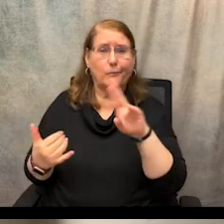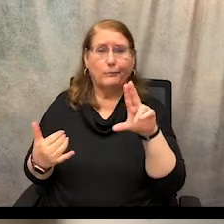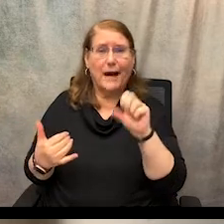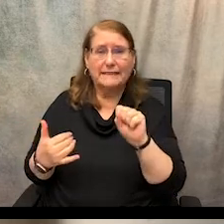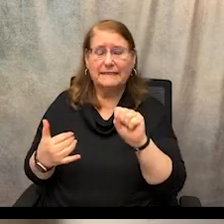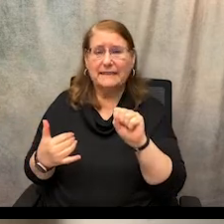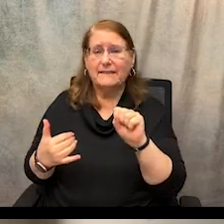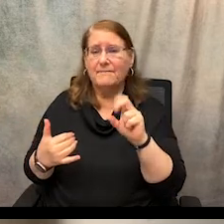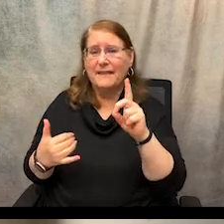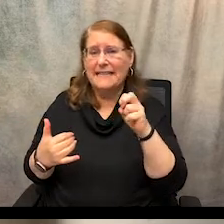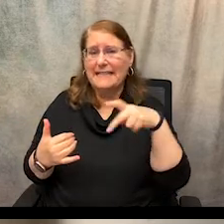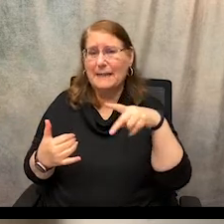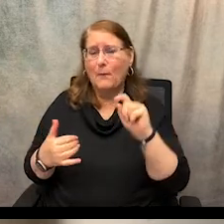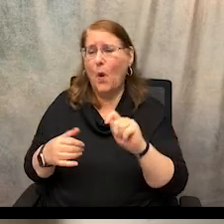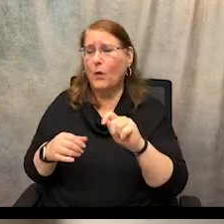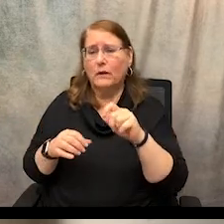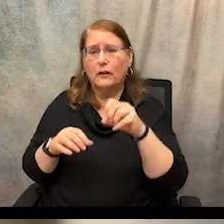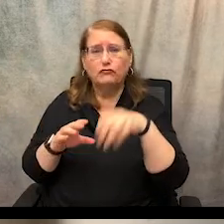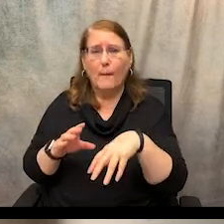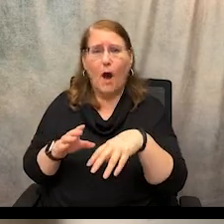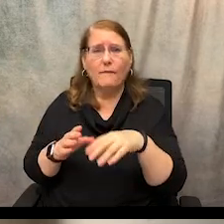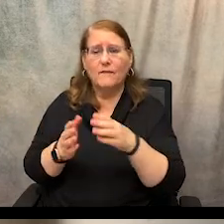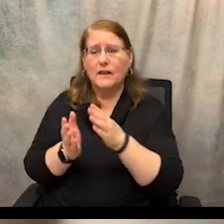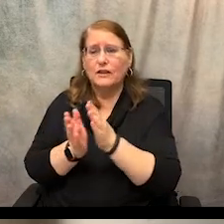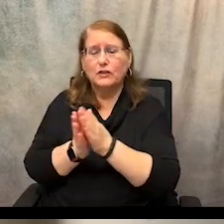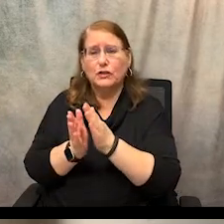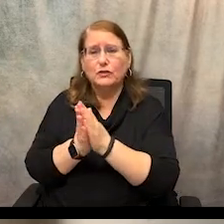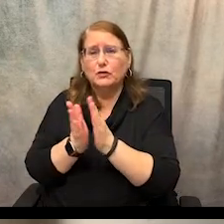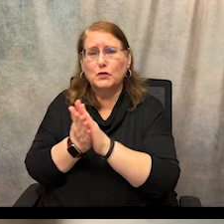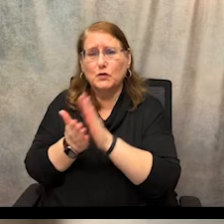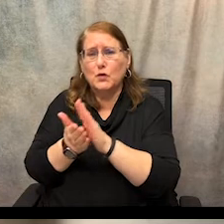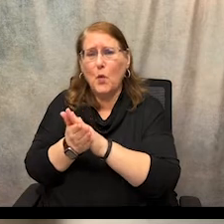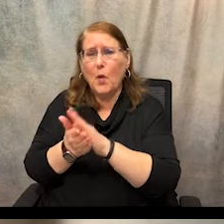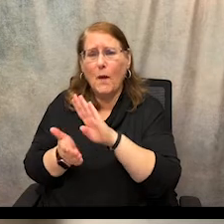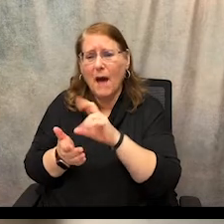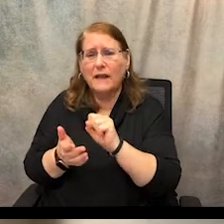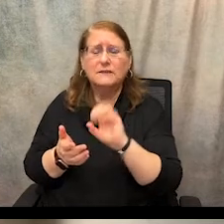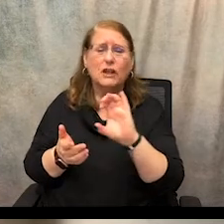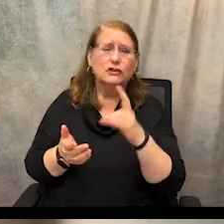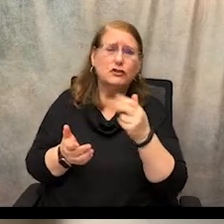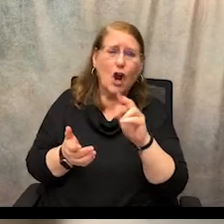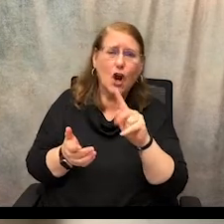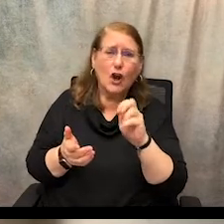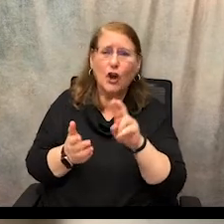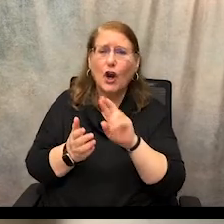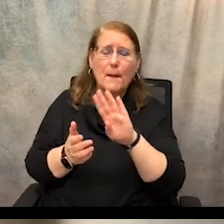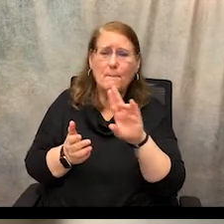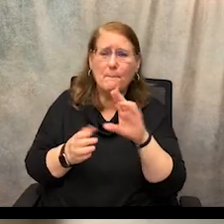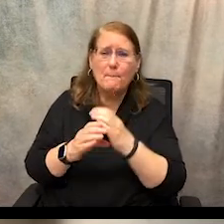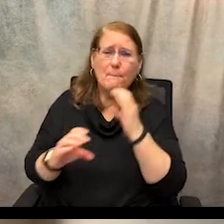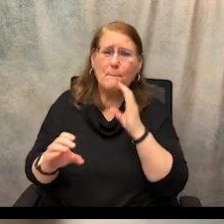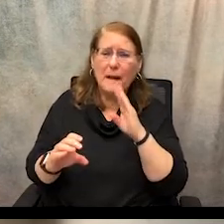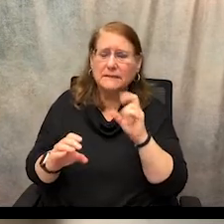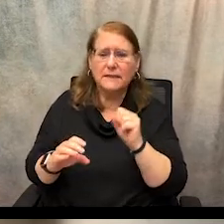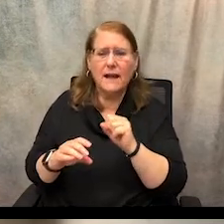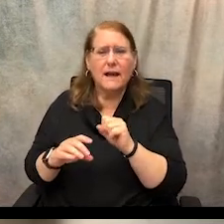off school buses and charter buses. And it's hard to put into words, but you can feel that there's sort of